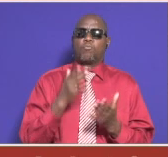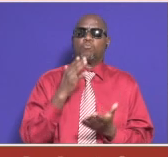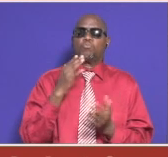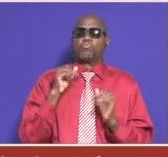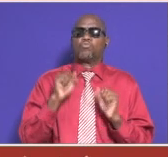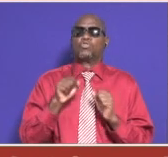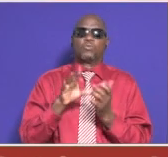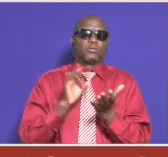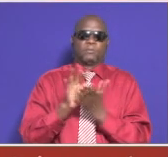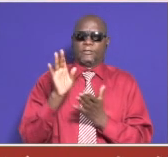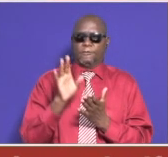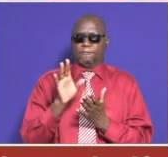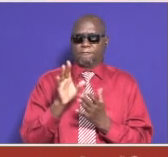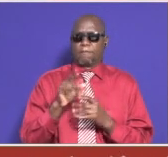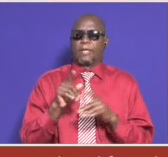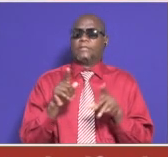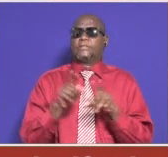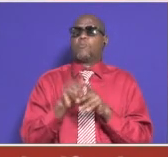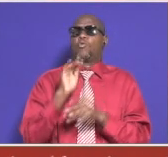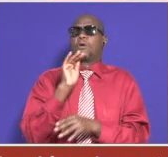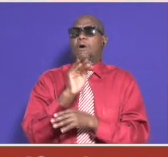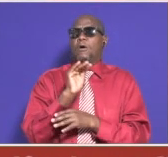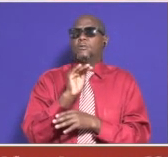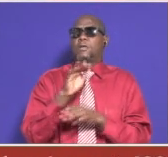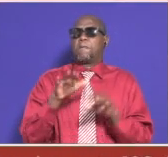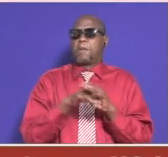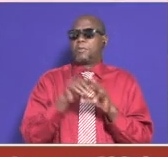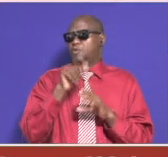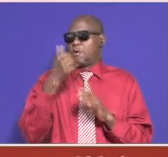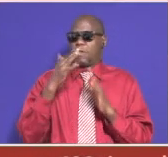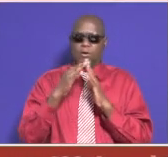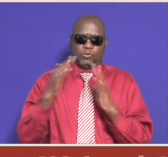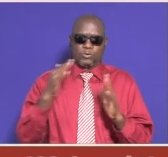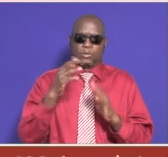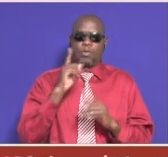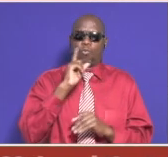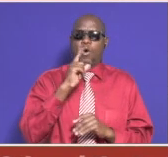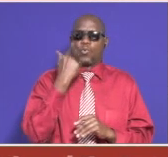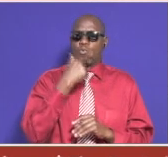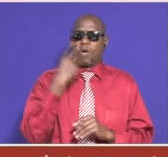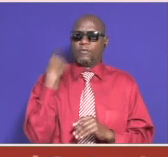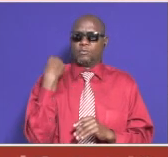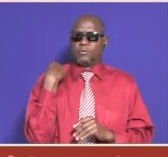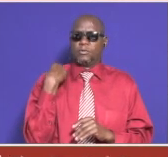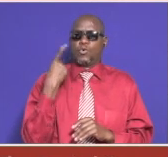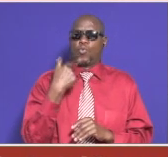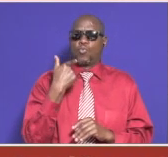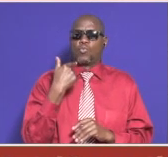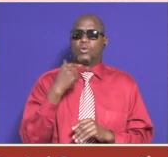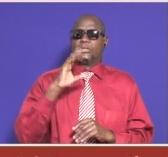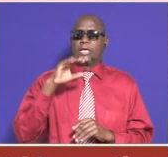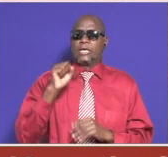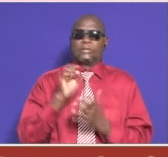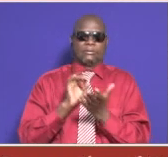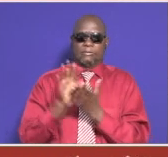impeached. And Mr. Speaker, I want to urge the members of the other House, because they're the ones who have the responsibility of censuring and sending home cabinet secretaries,